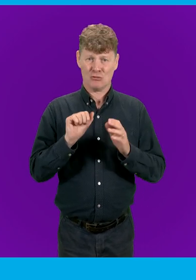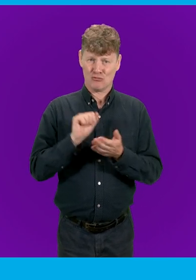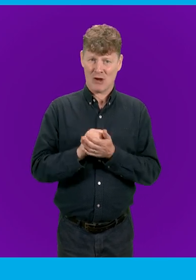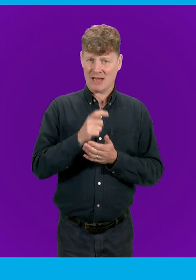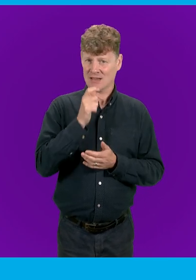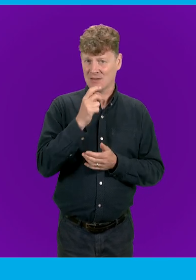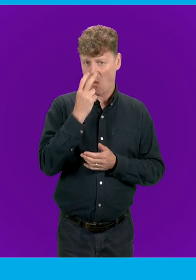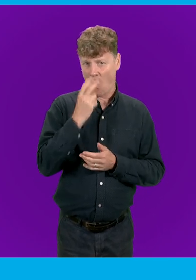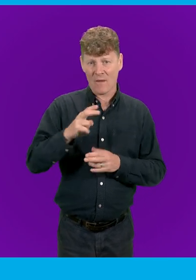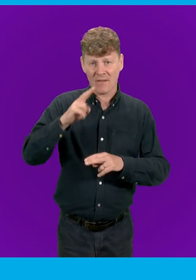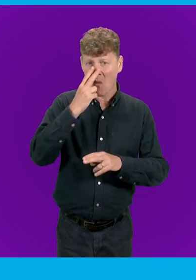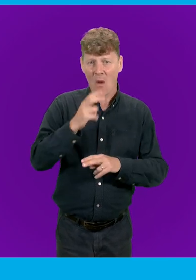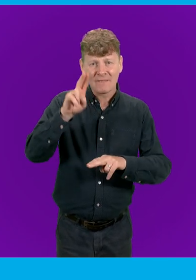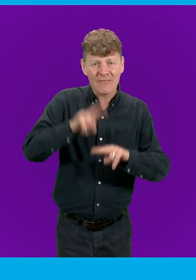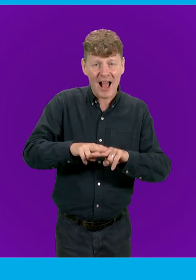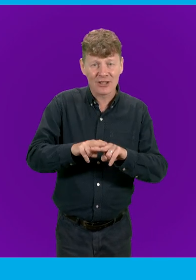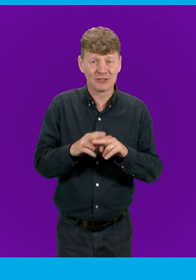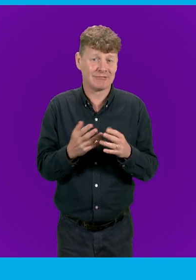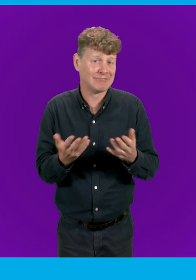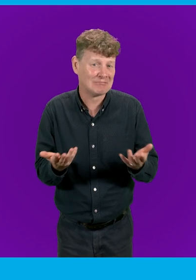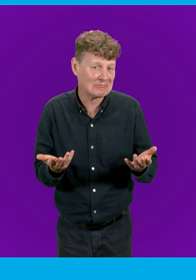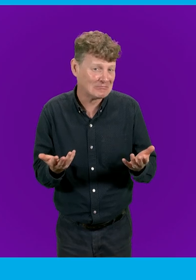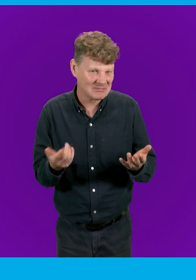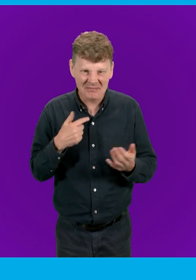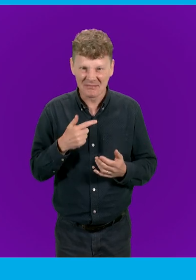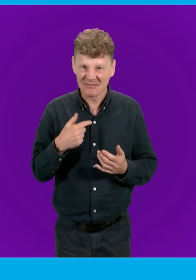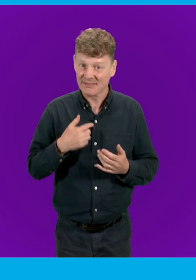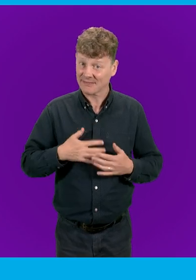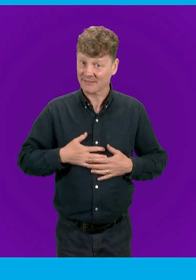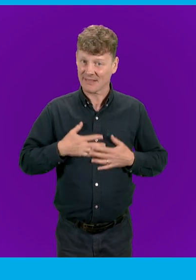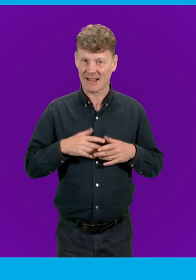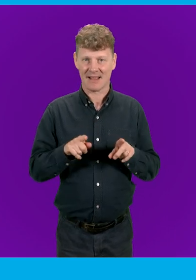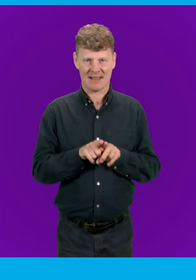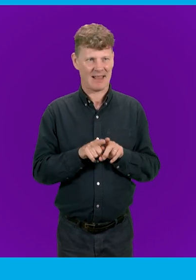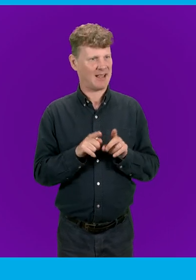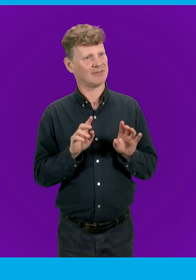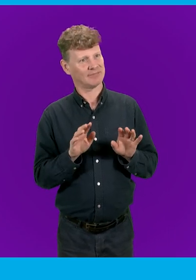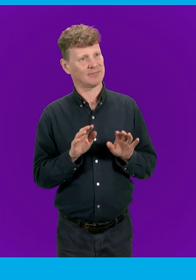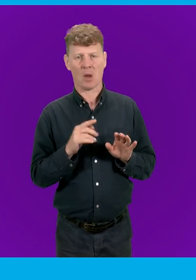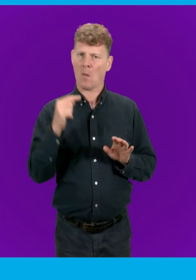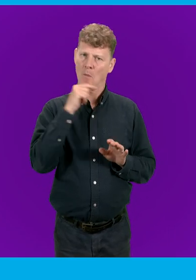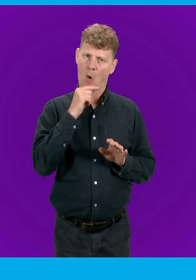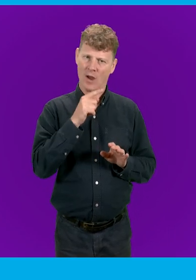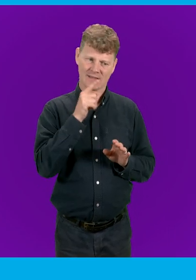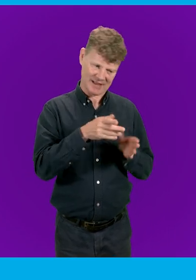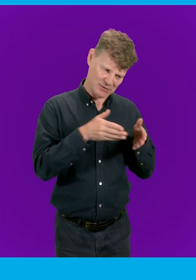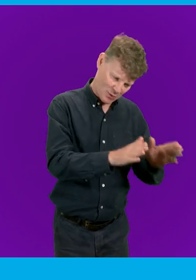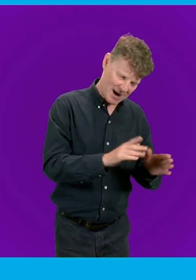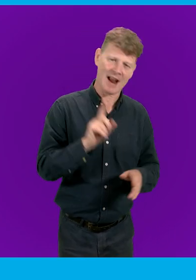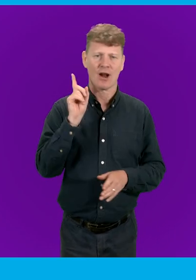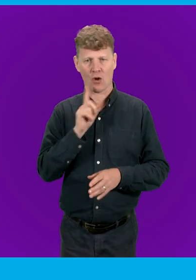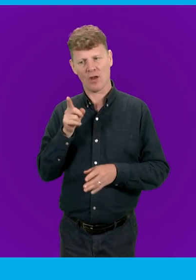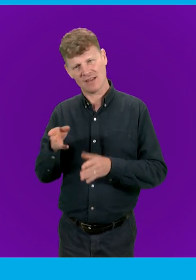to say it, but it felt very much like boys have to be this way and girls have to be this way,